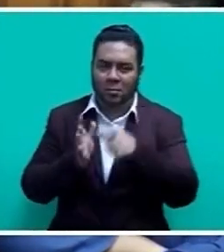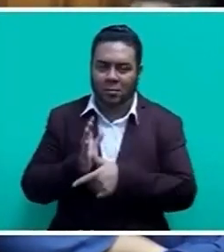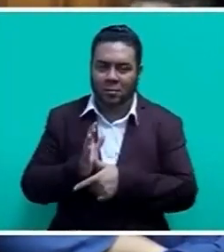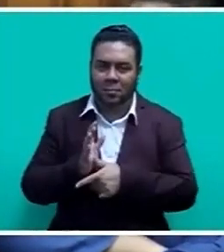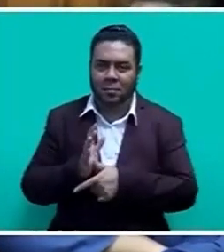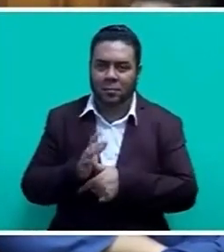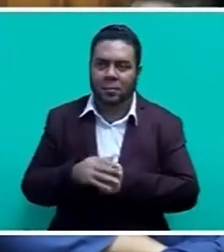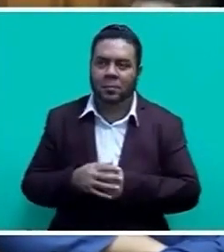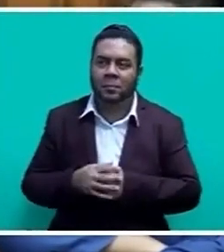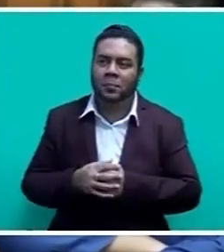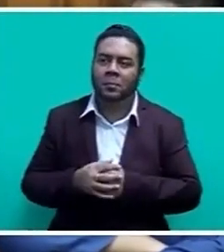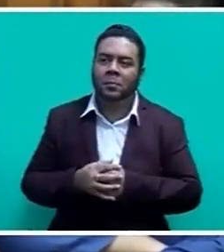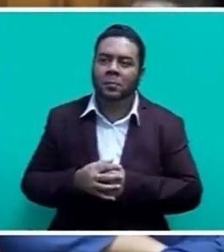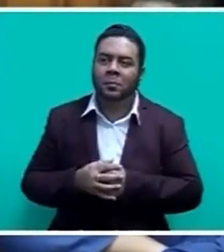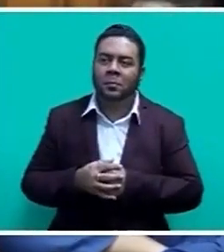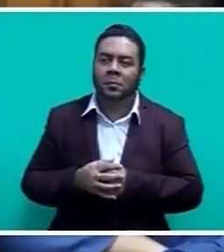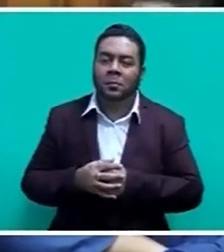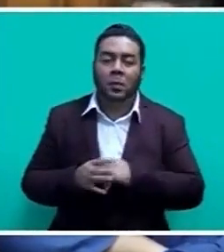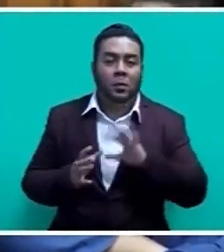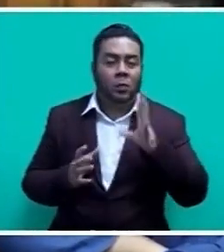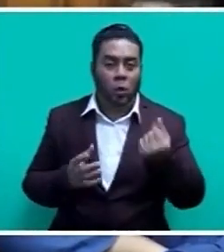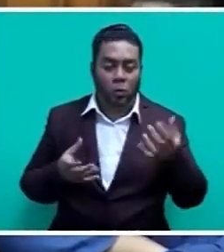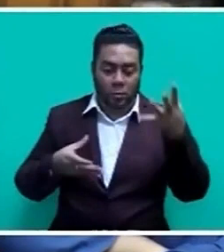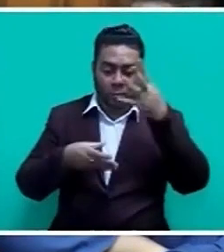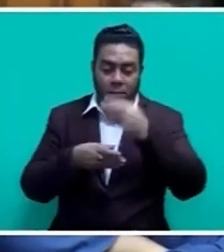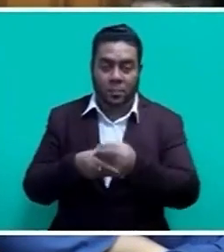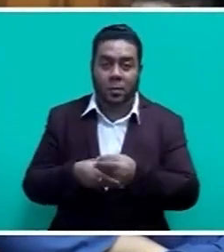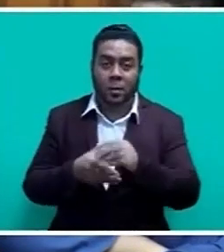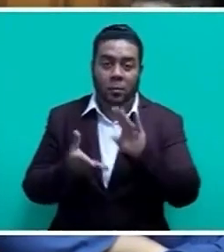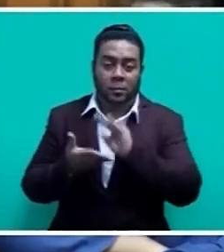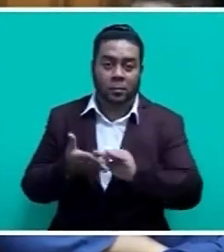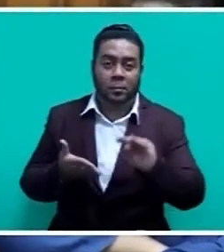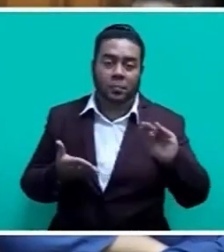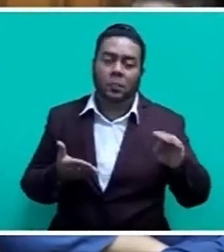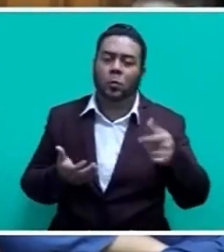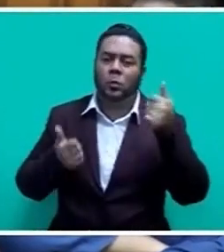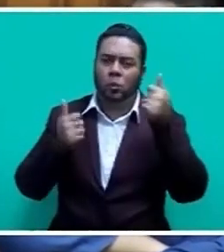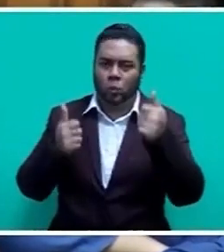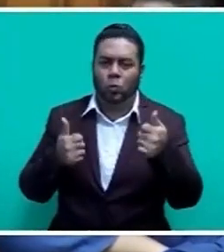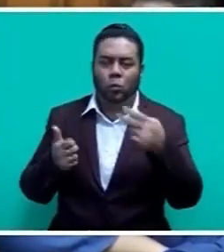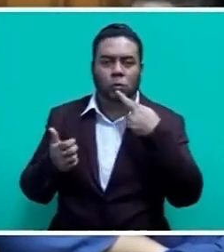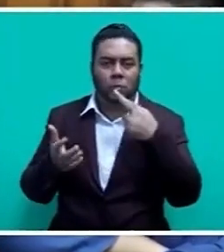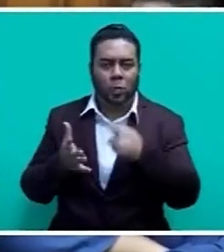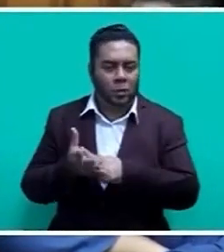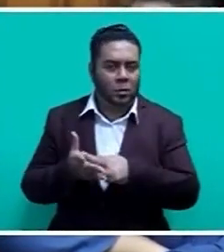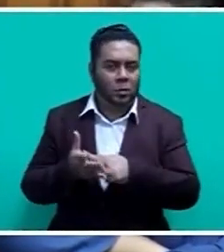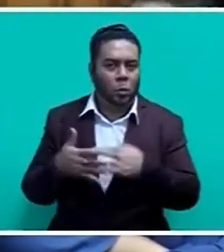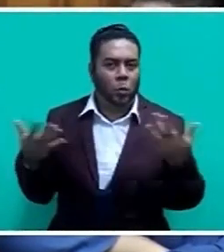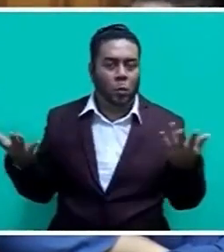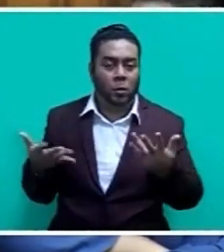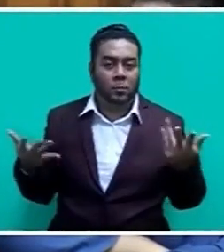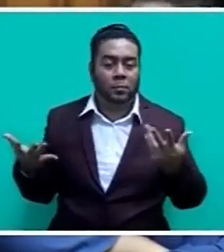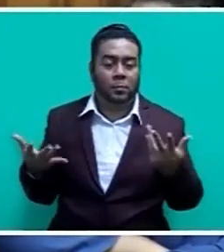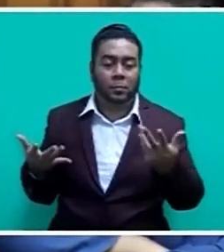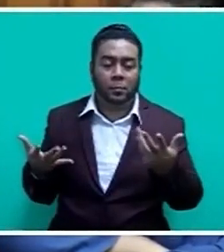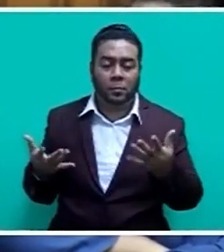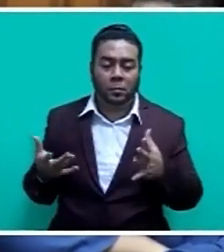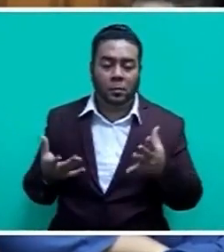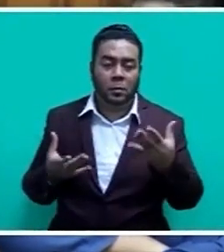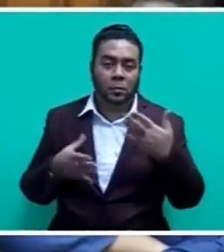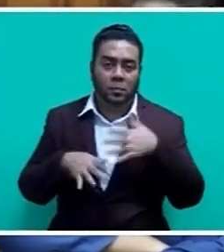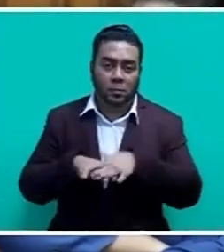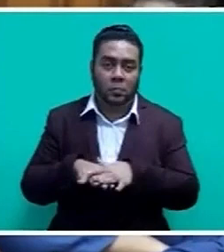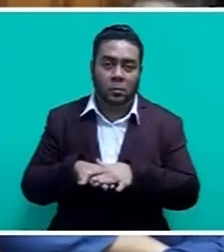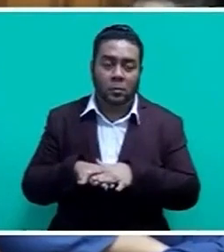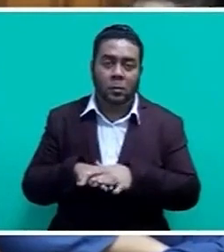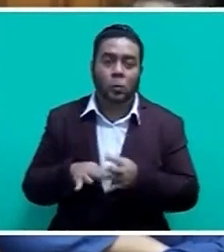expenditure. So in summary, the redeployment was a logical response where unavoidable expenditure